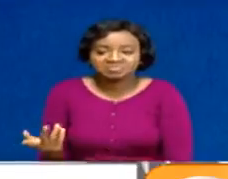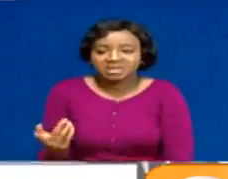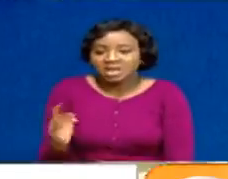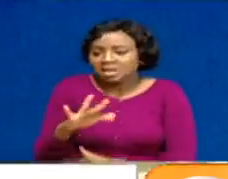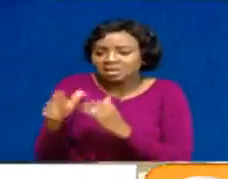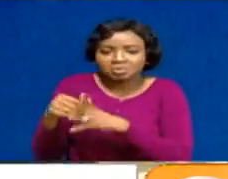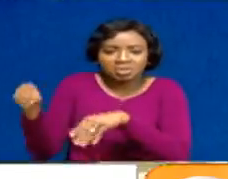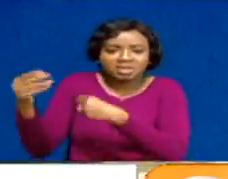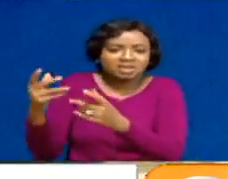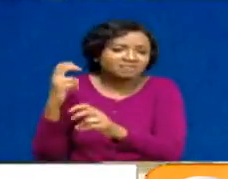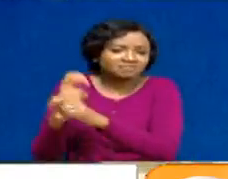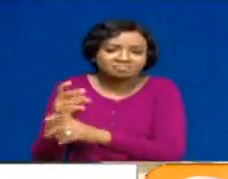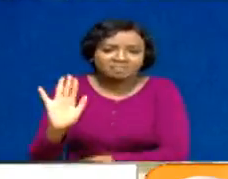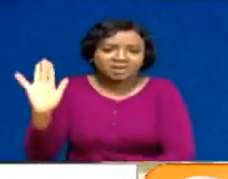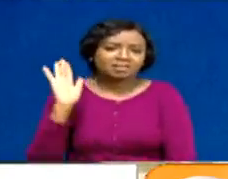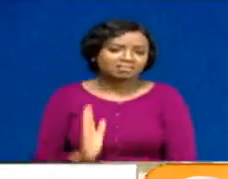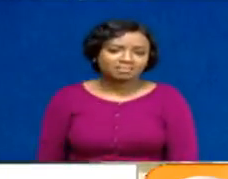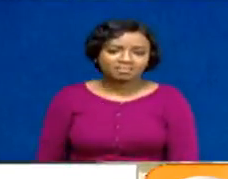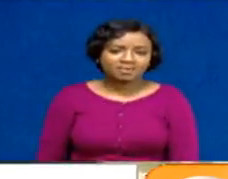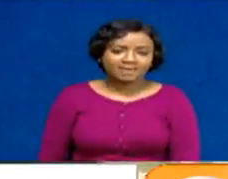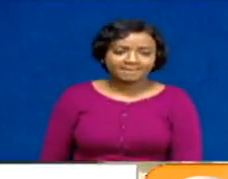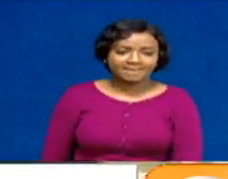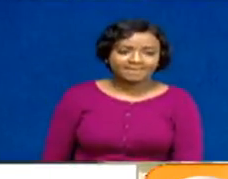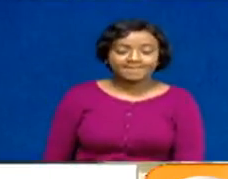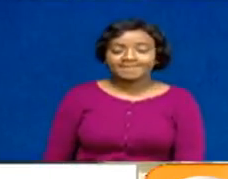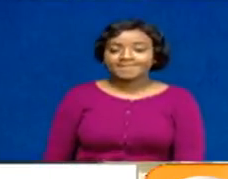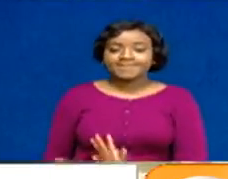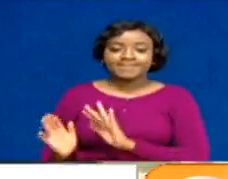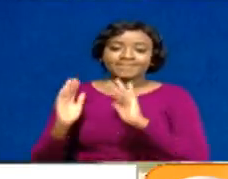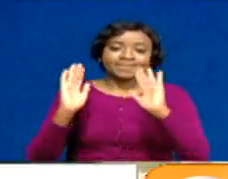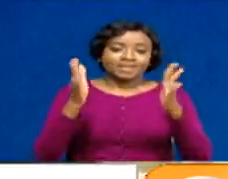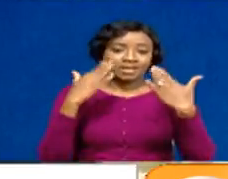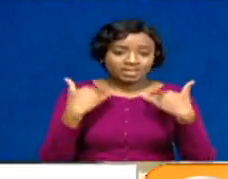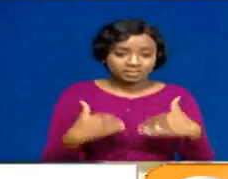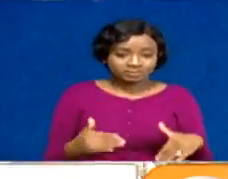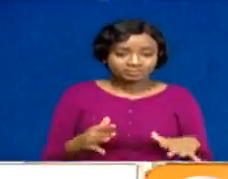mtu akapatiwa title yake. Francis Mtalaki, Citizen TV, Mombasa.